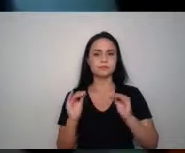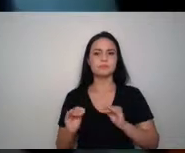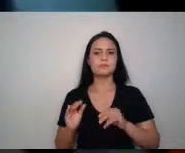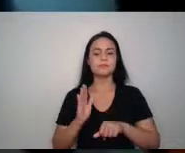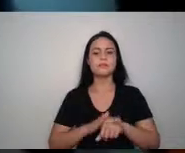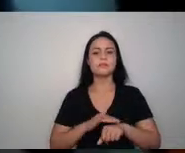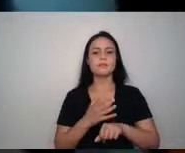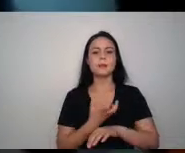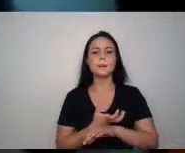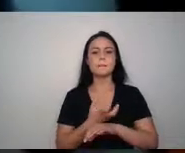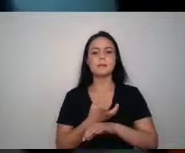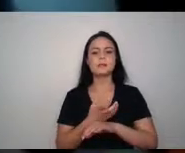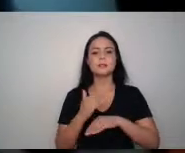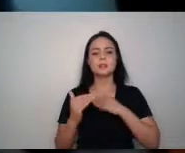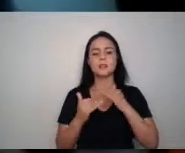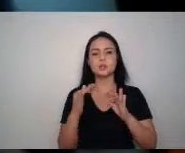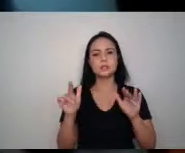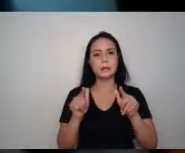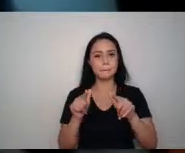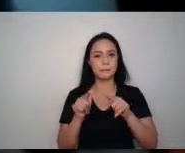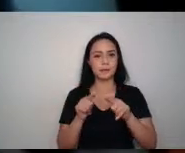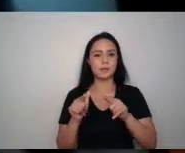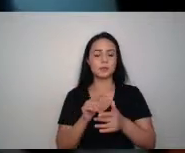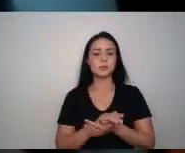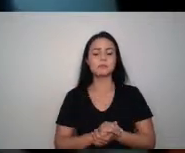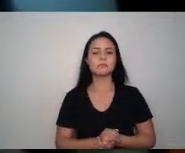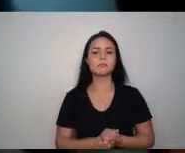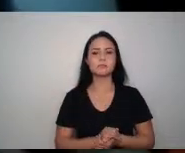For example, integrating of